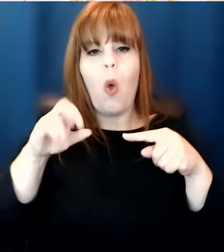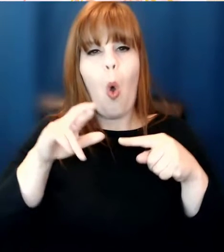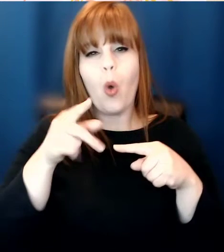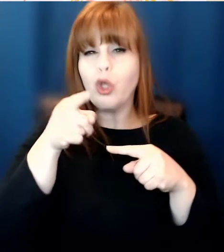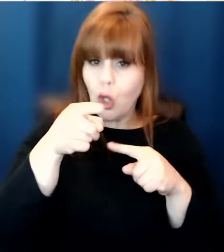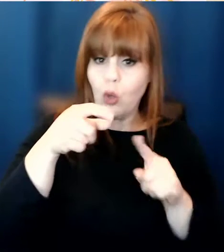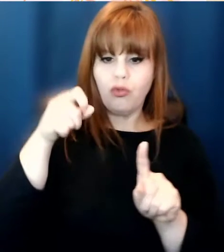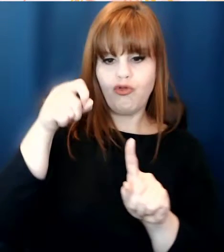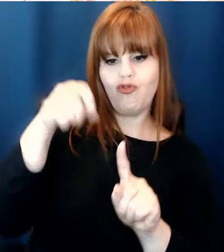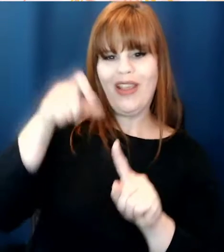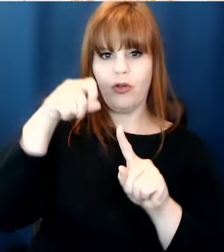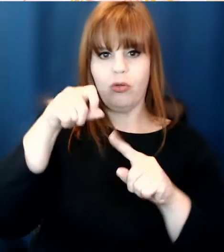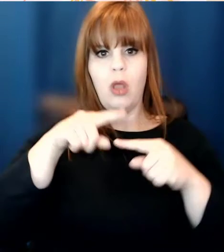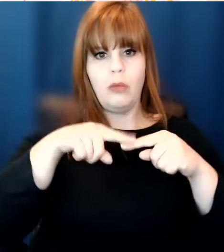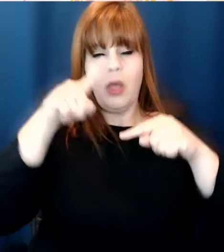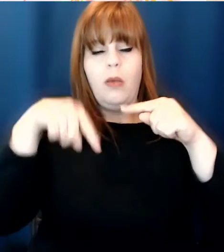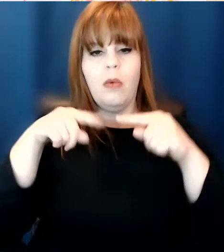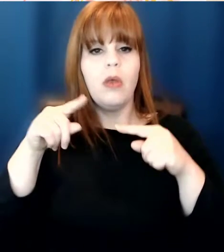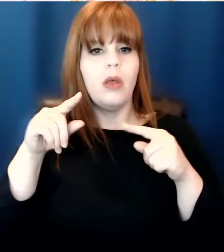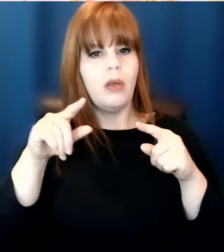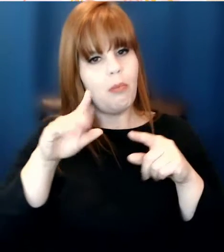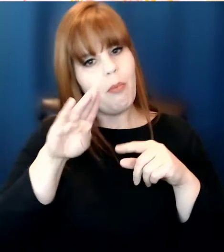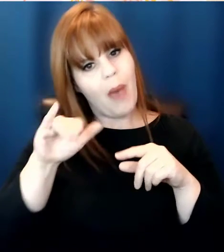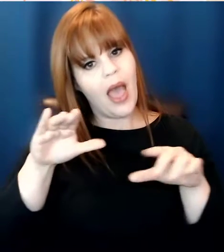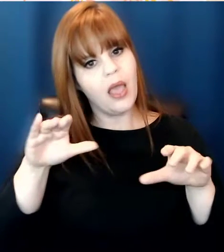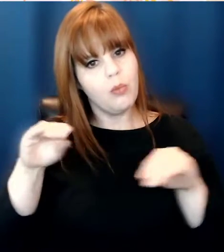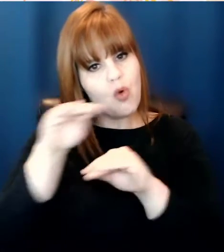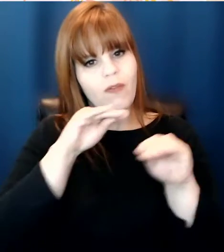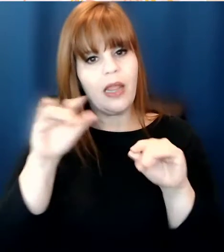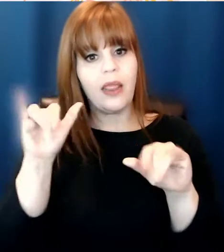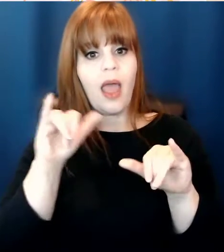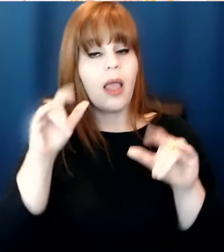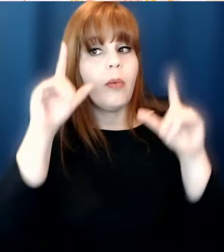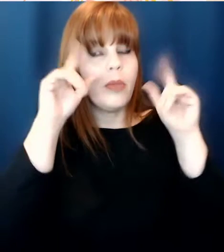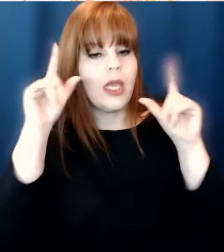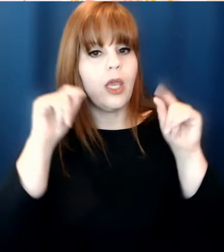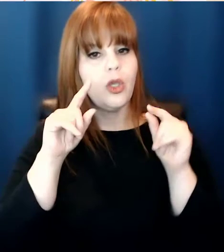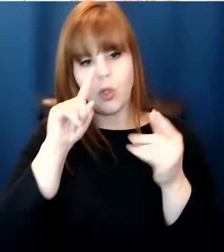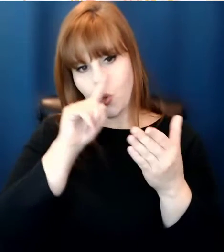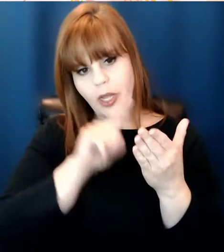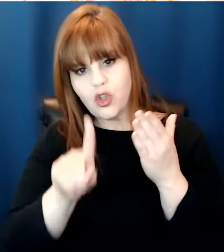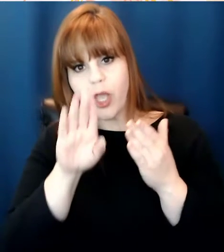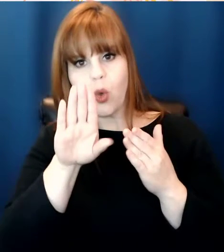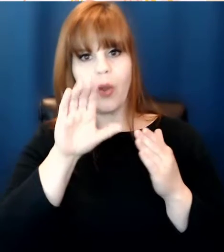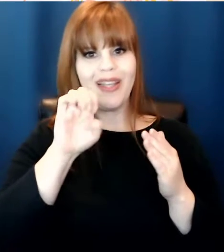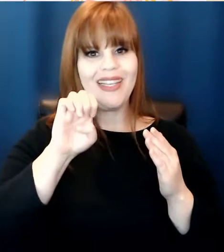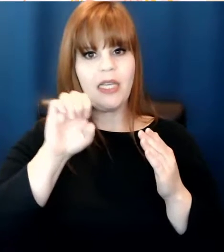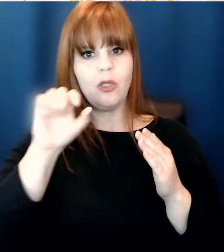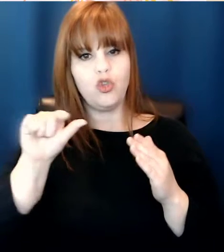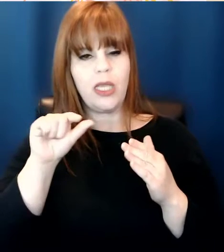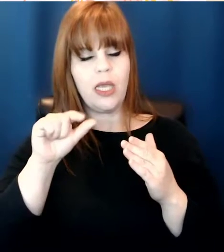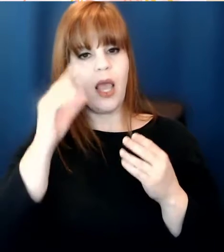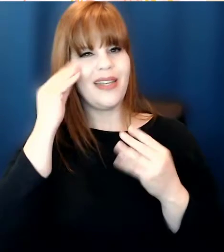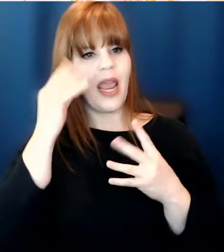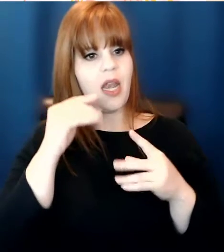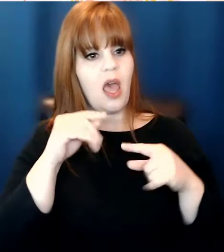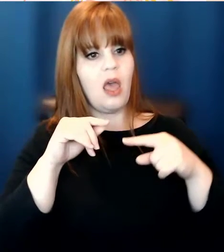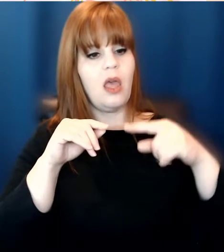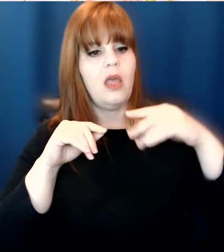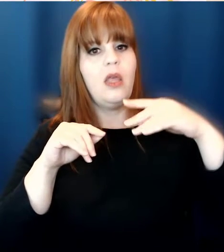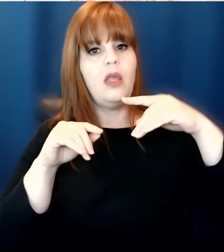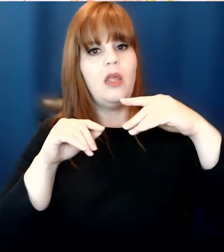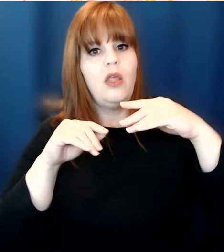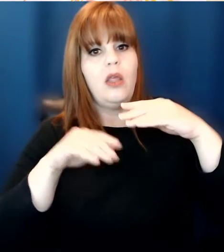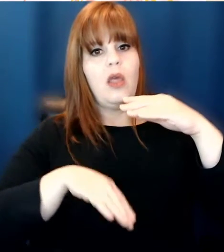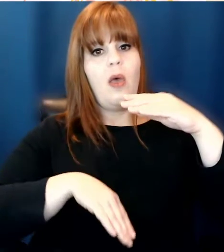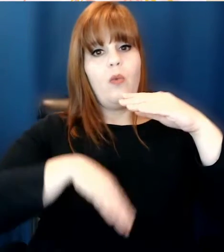of trigger that spike to occur by doing a movement like blinking, you can check if the EEG data reaches a certain threshold. So you can see